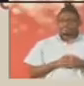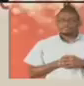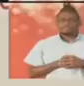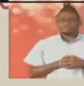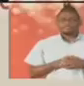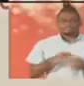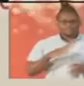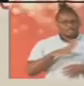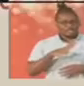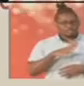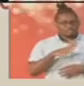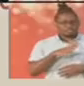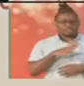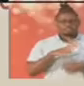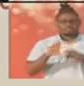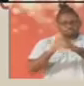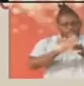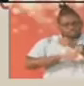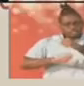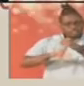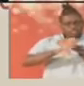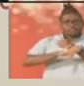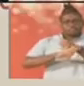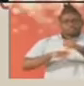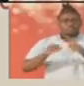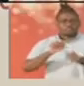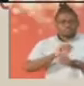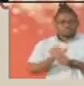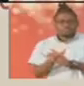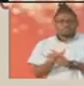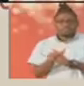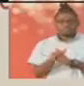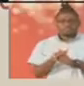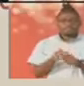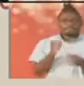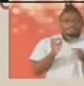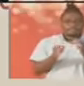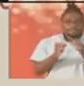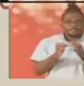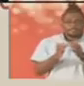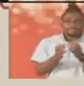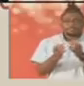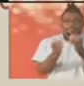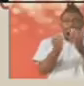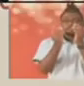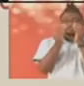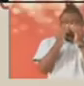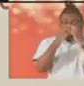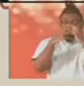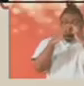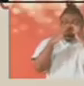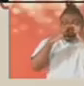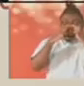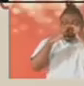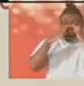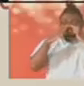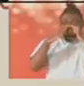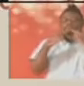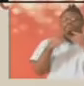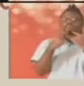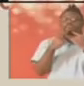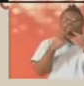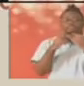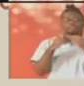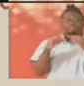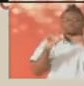preventing COVID-19. Masks that fit snugly, meaning over the nose, over the chin with no gaping holes,